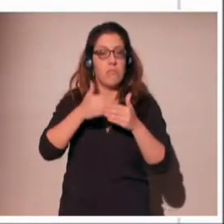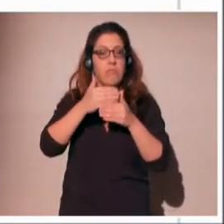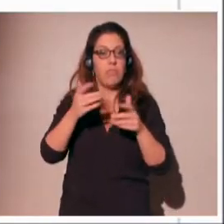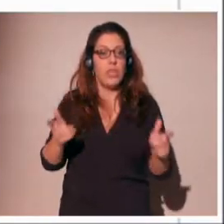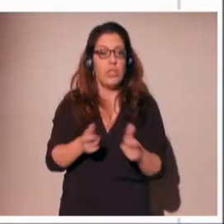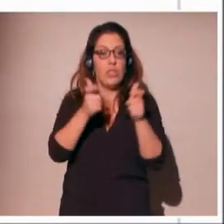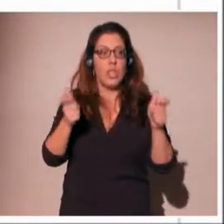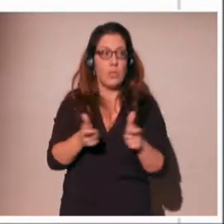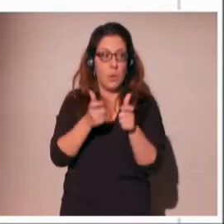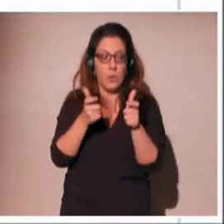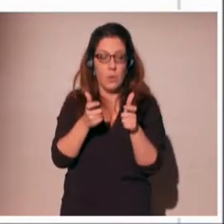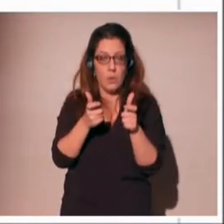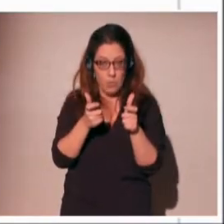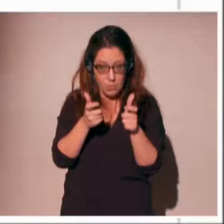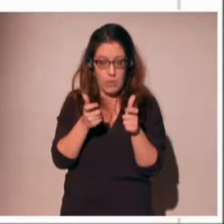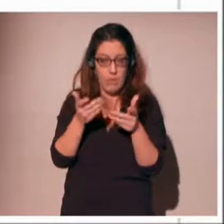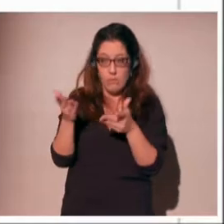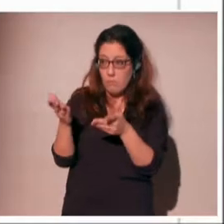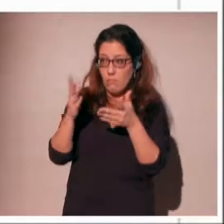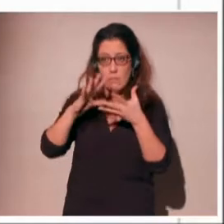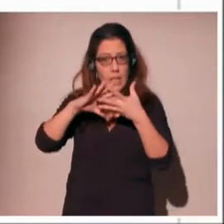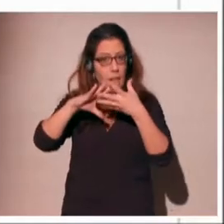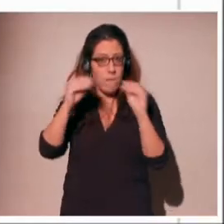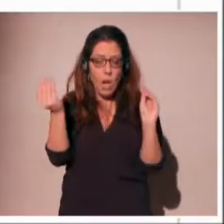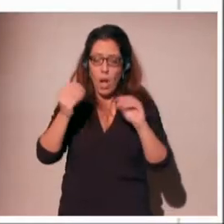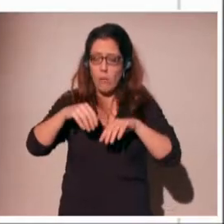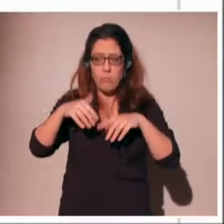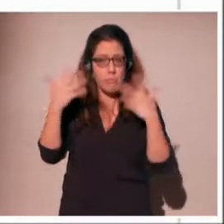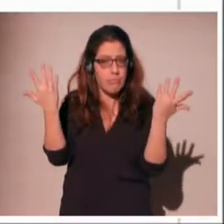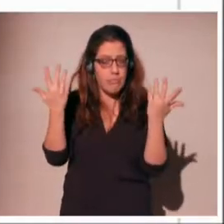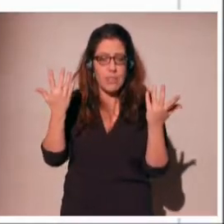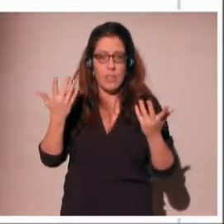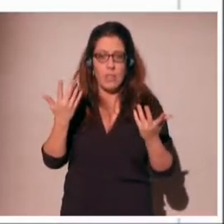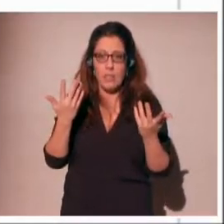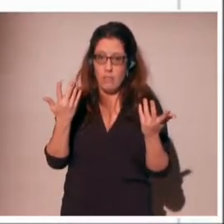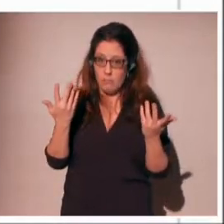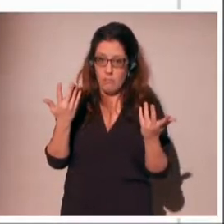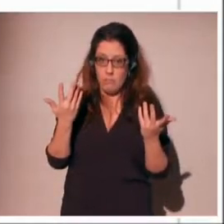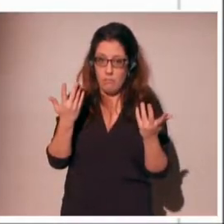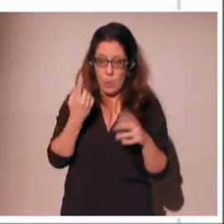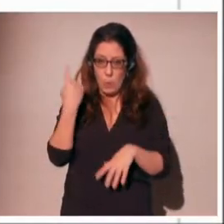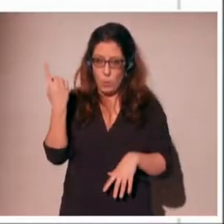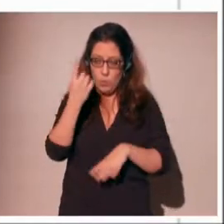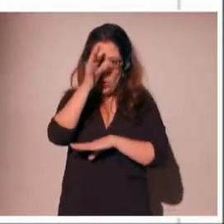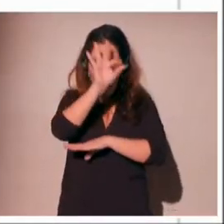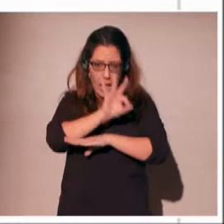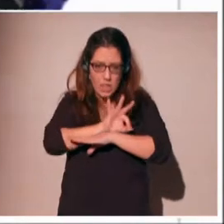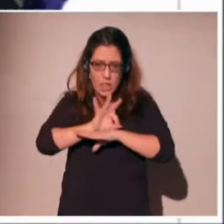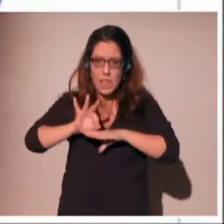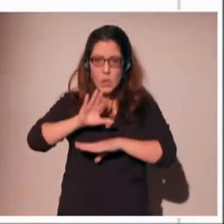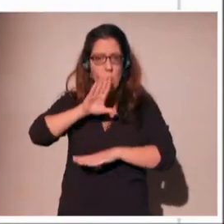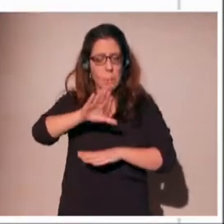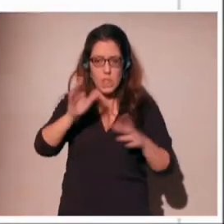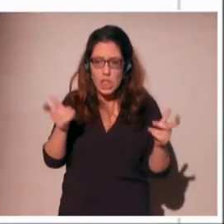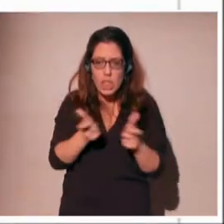round tower. If you're cutting, you have towers appearing. So you can sculpt in a few gestures a medieval city from the